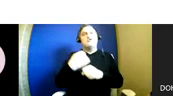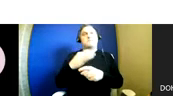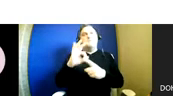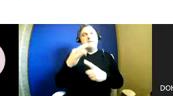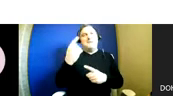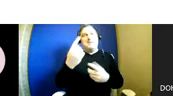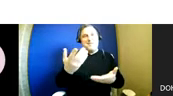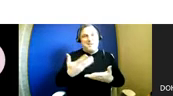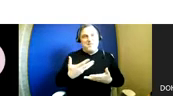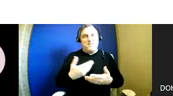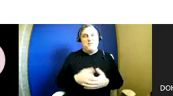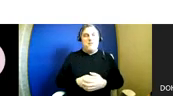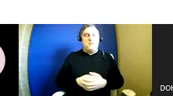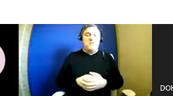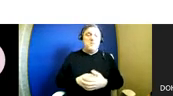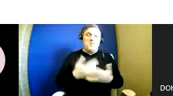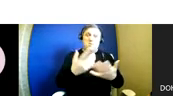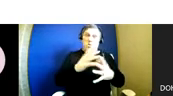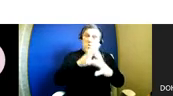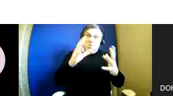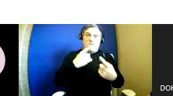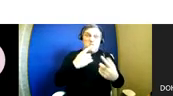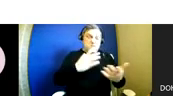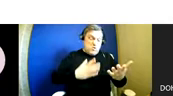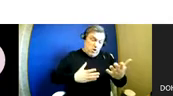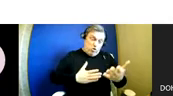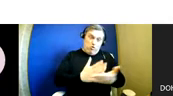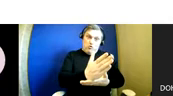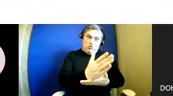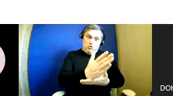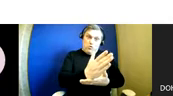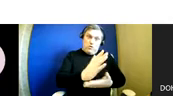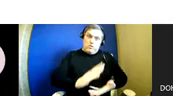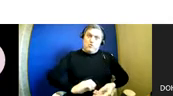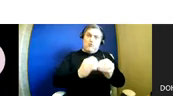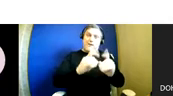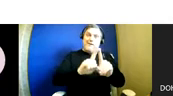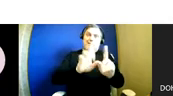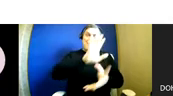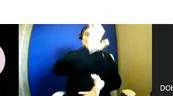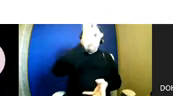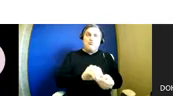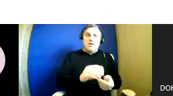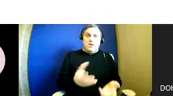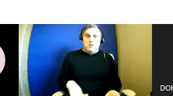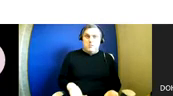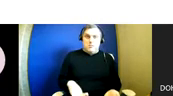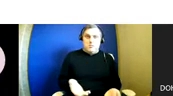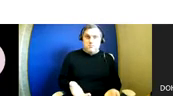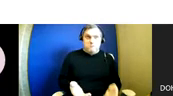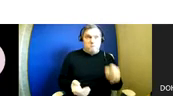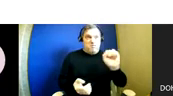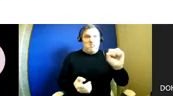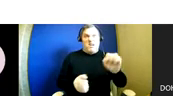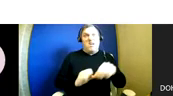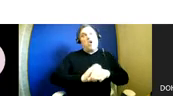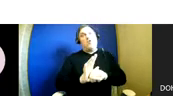So one of our clinicians will go through all of that paperwork and create a summary. Somebody's start writing basically their COVID